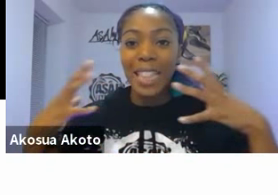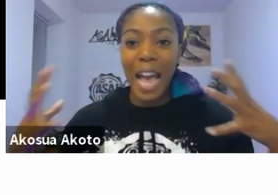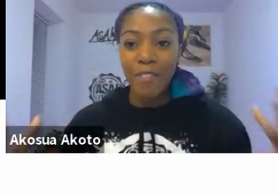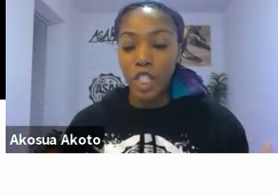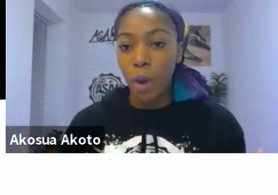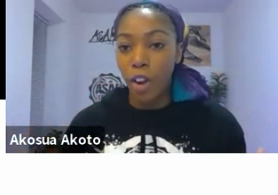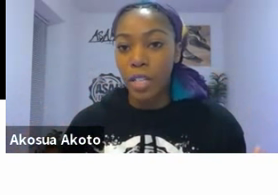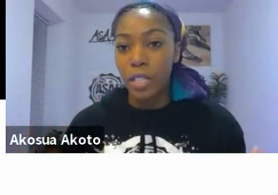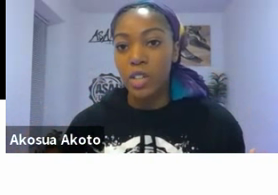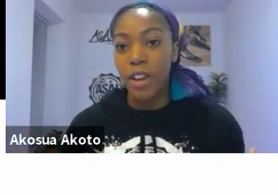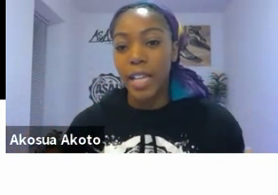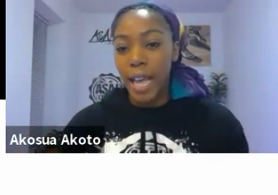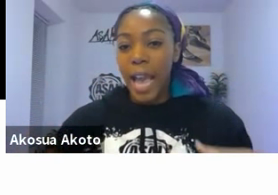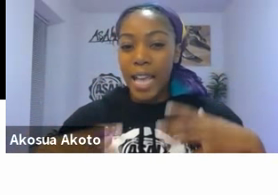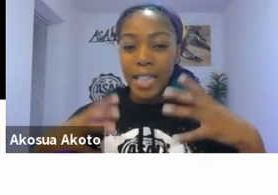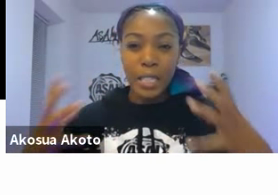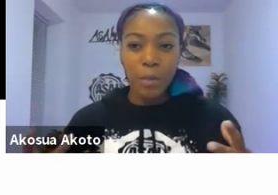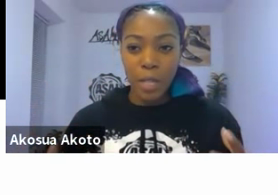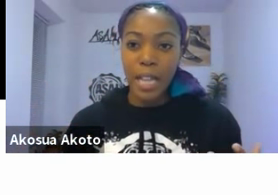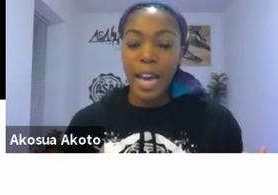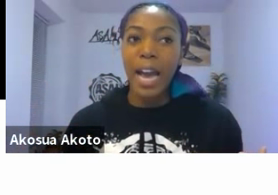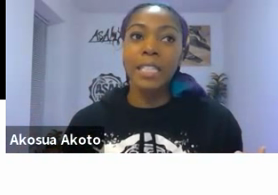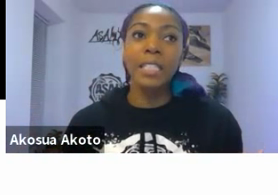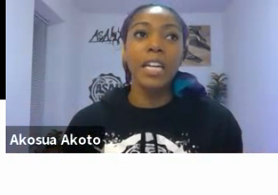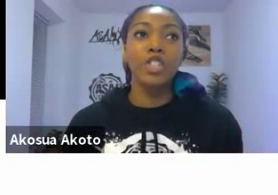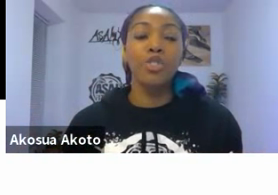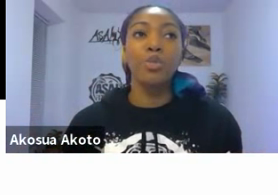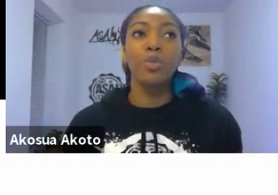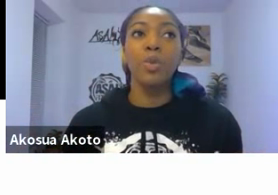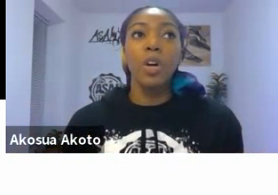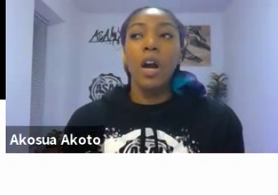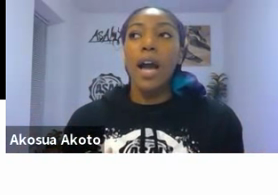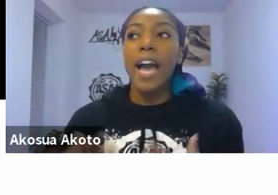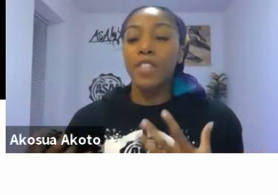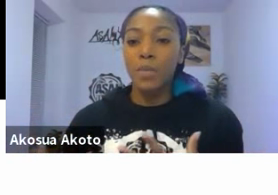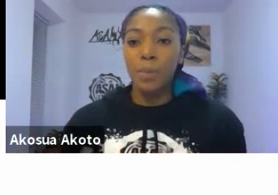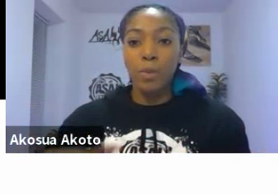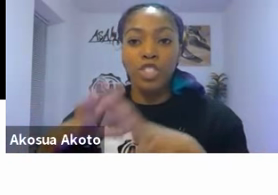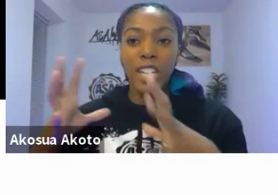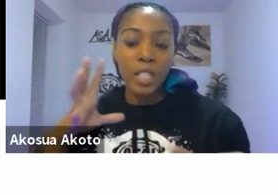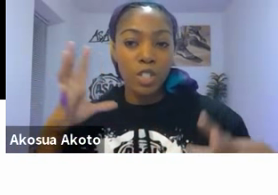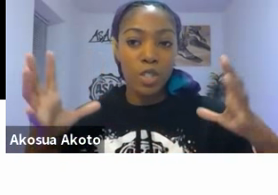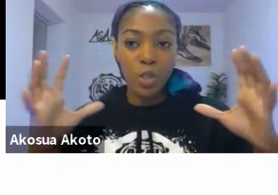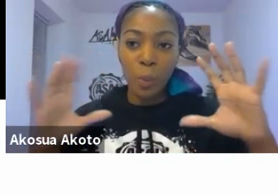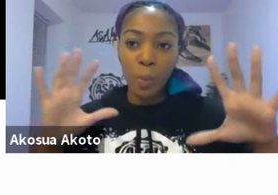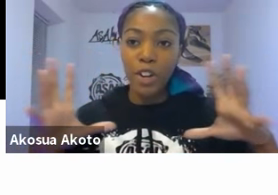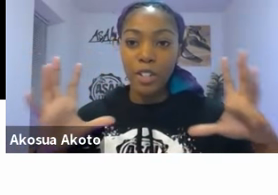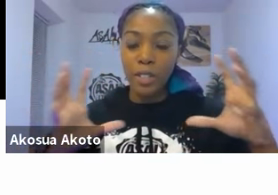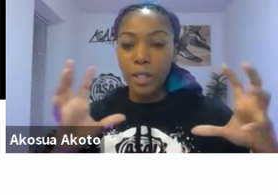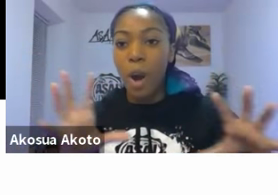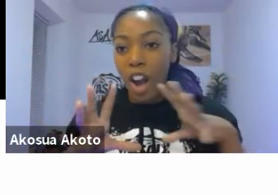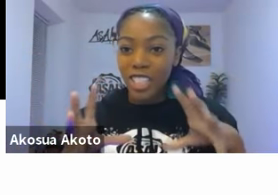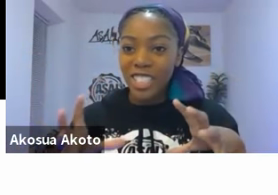on these lavish parties, right? And then someone got the idea to have these people dressed